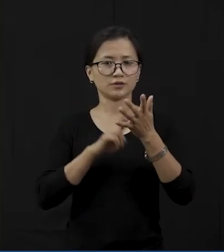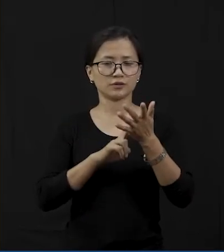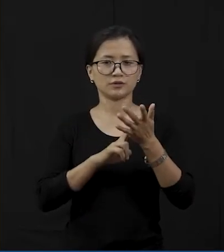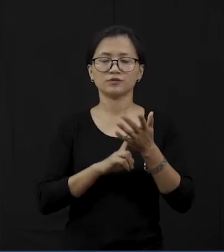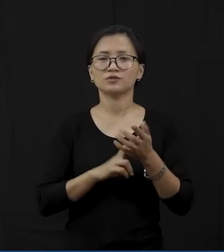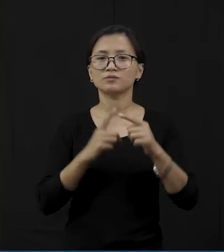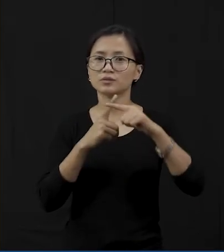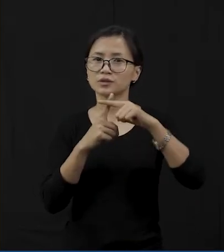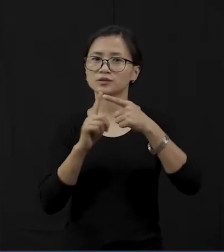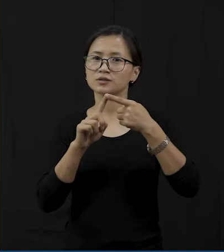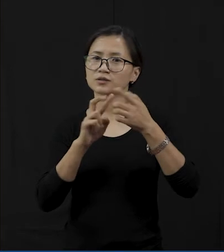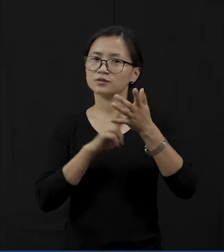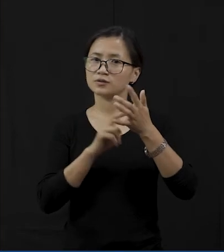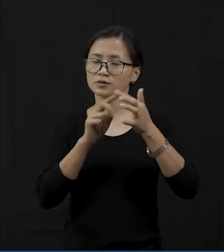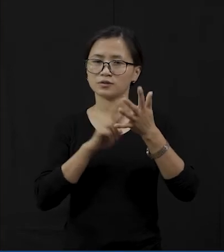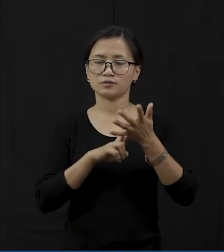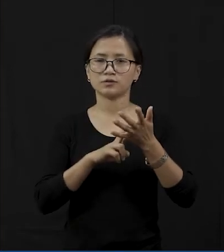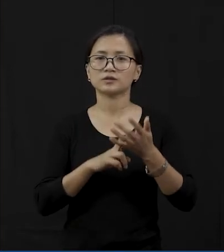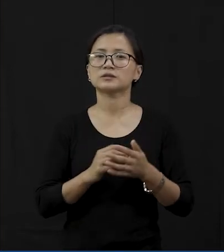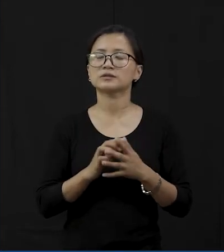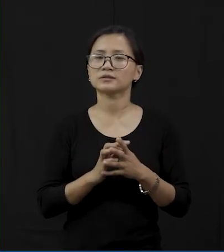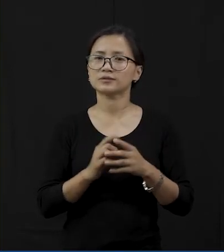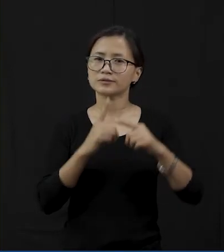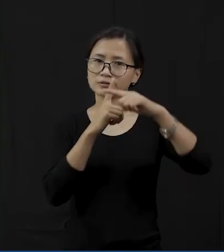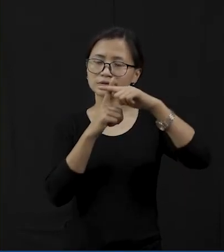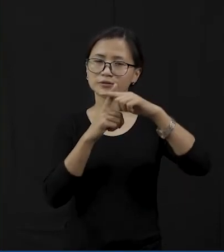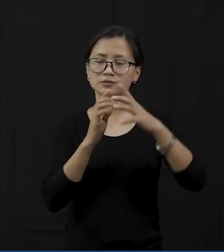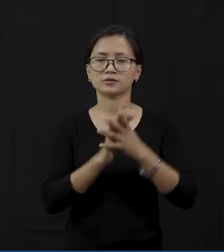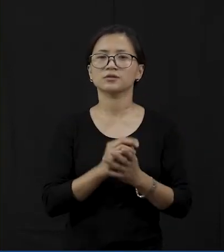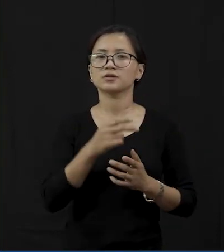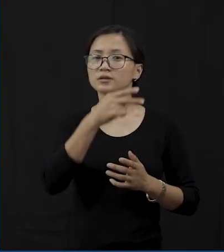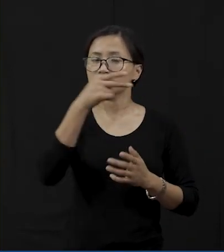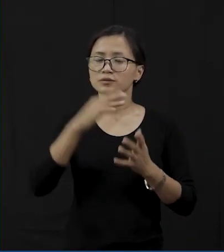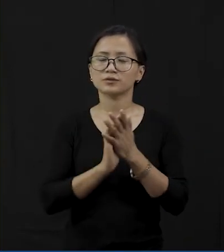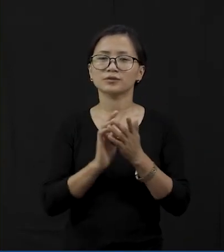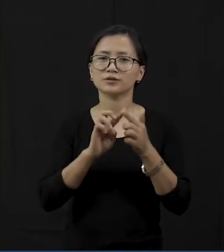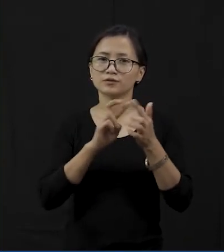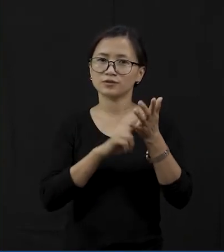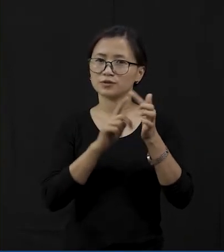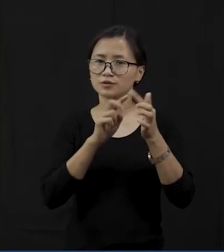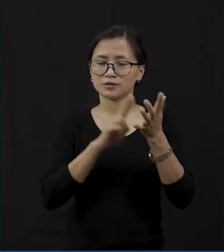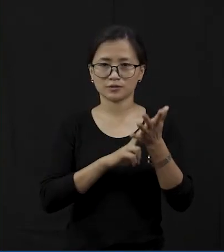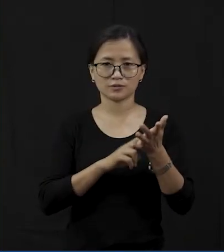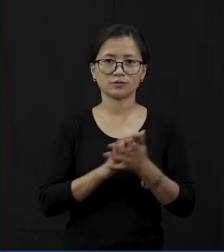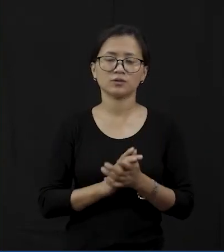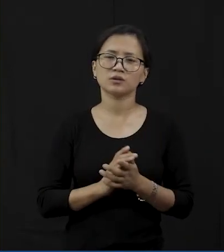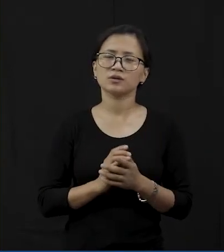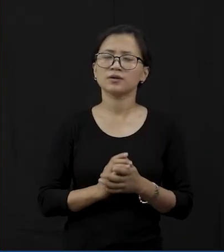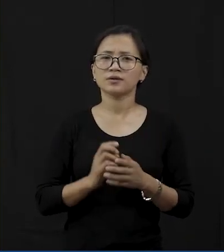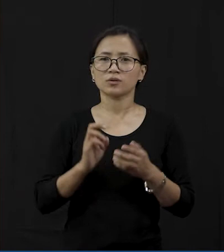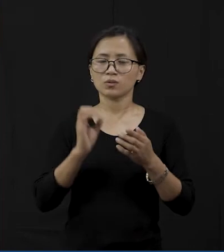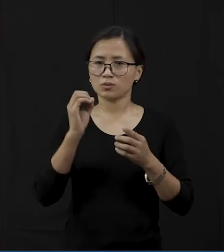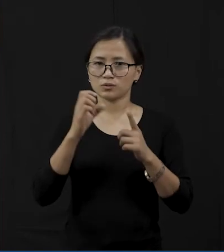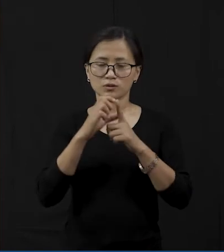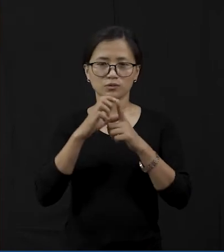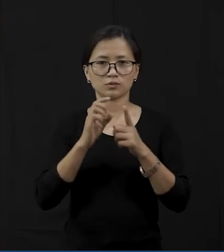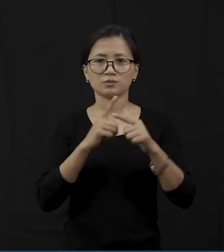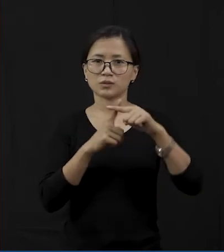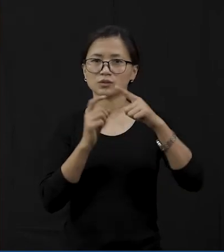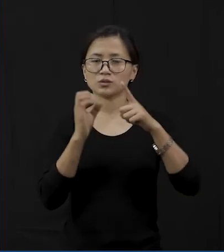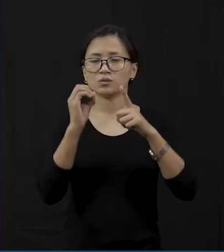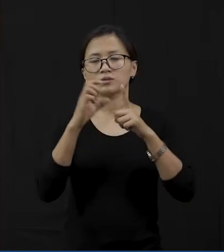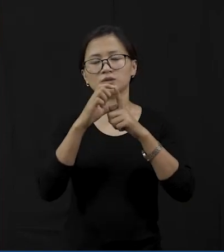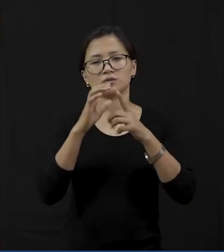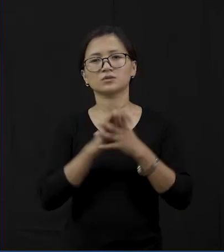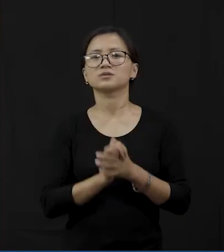even. Now even plus odd is odd, and